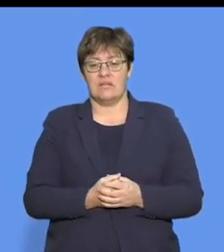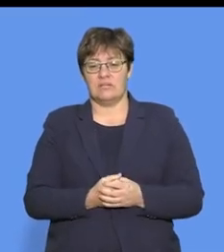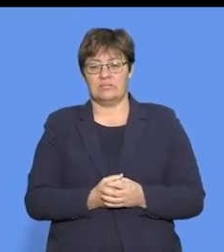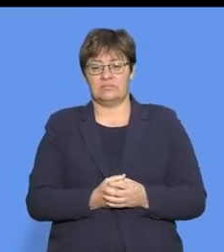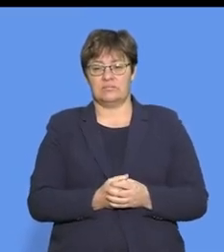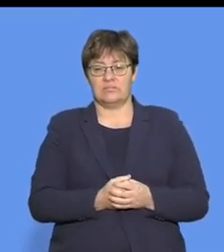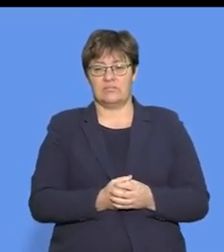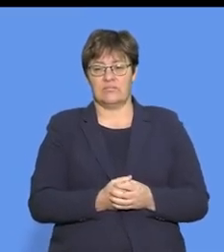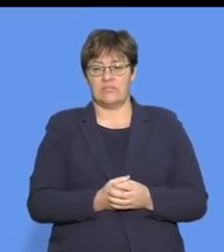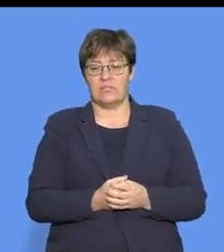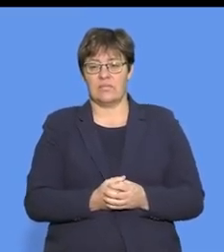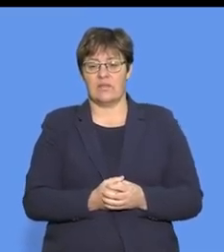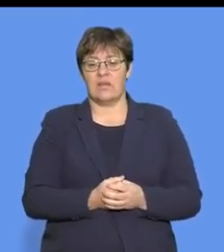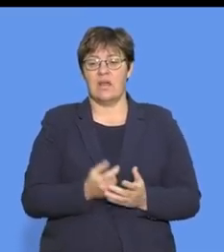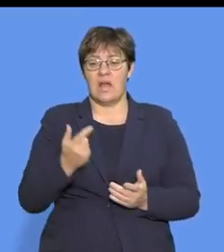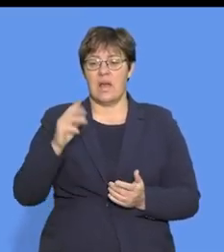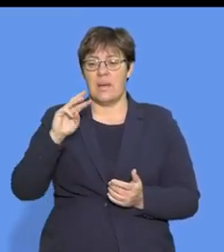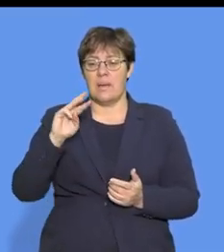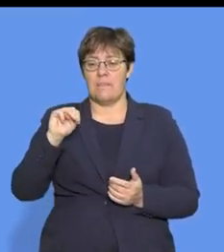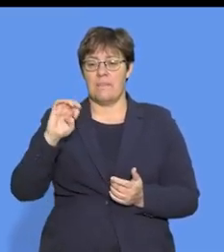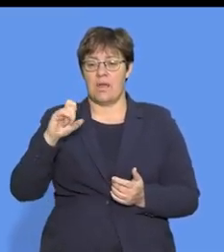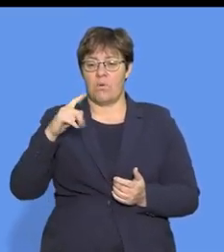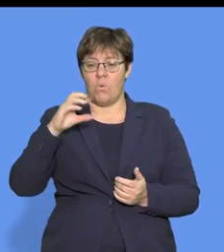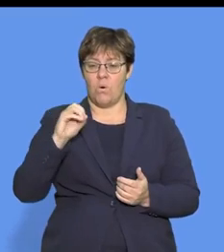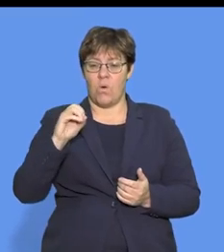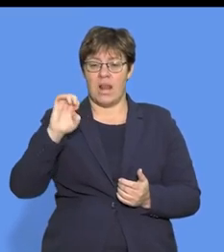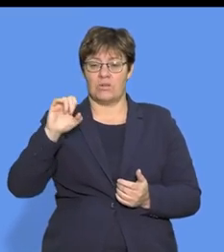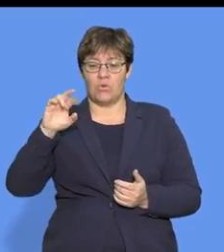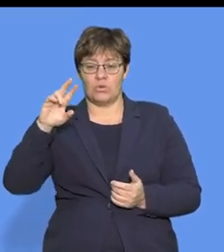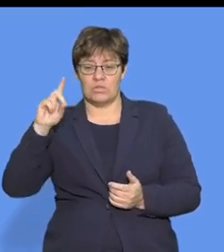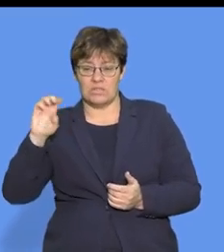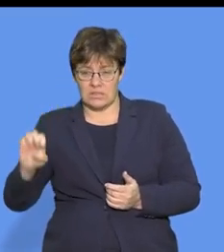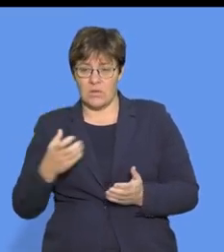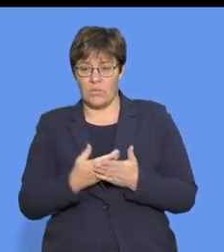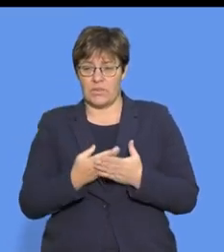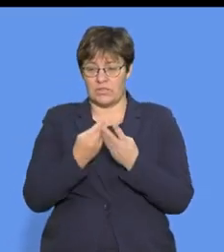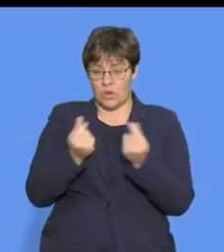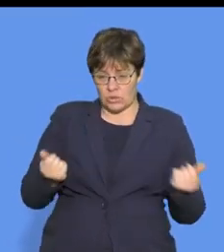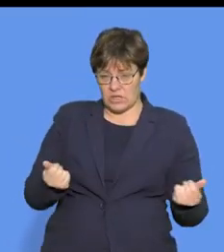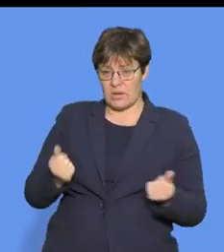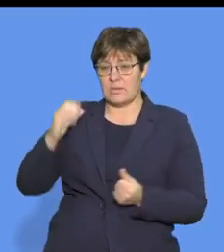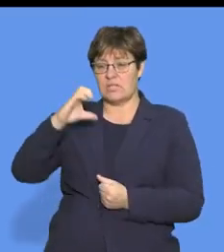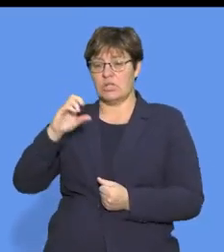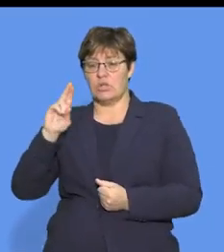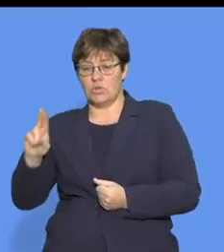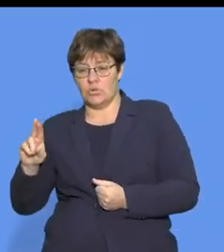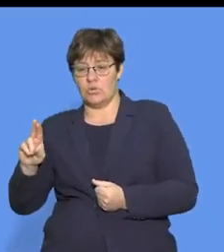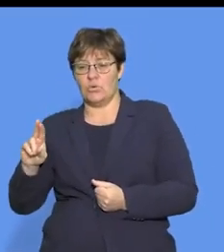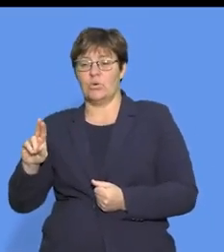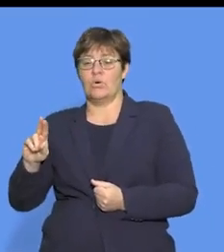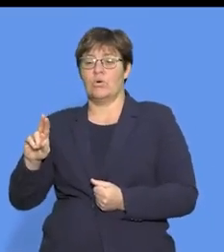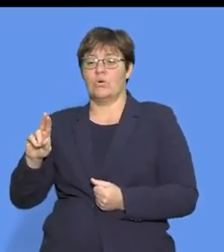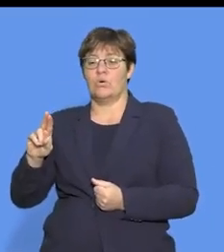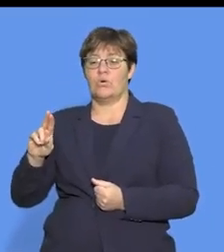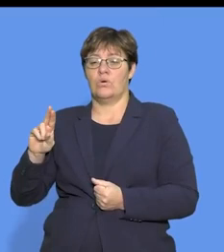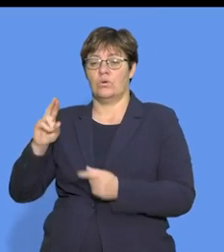electrode. In this case, it happens to be the copper with a solution over here that's separated by a salt